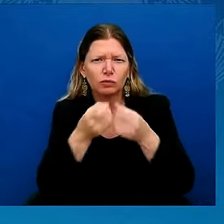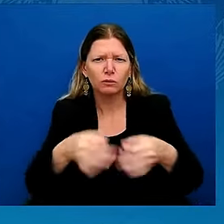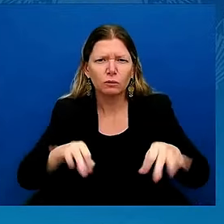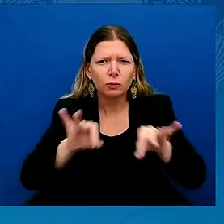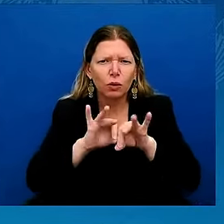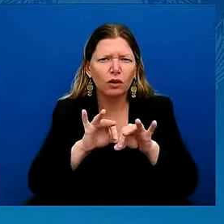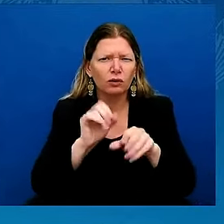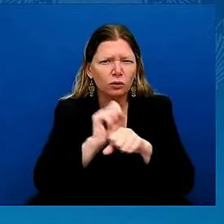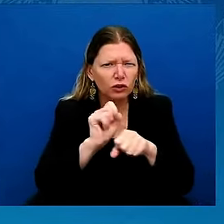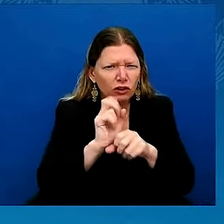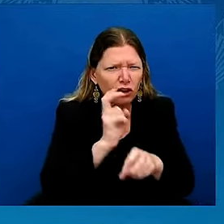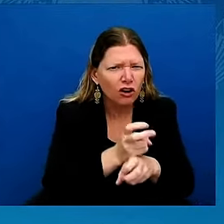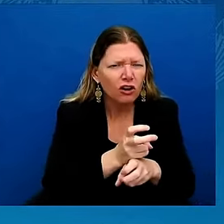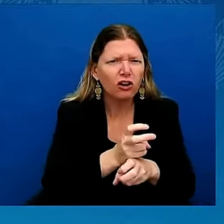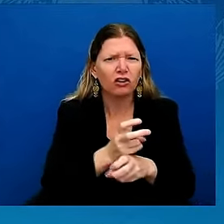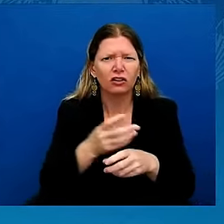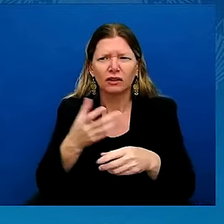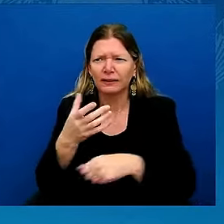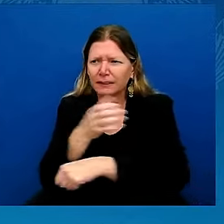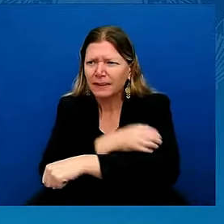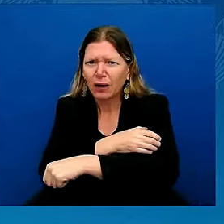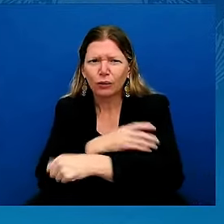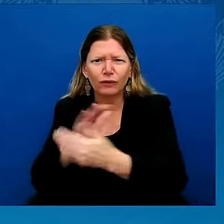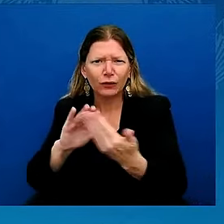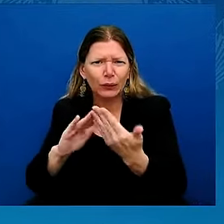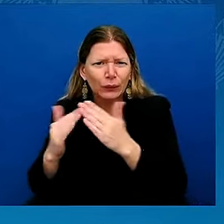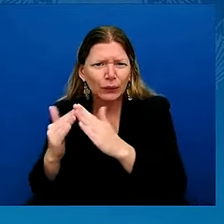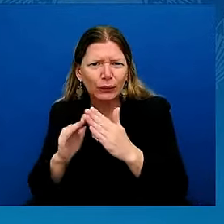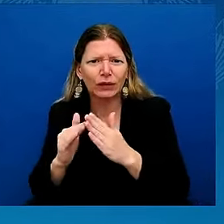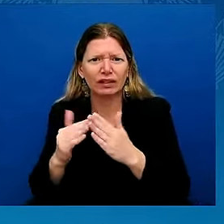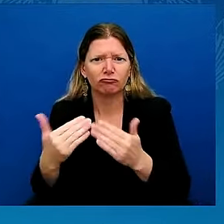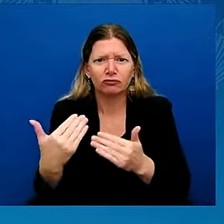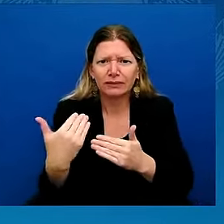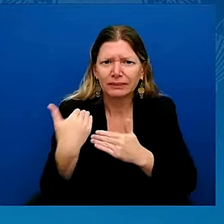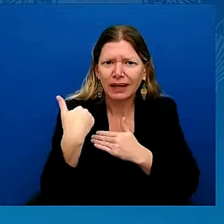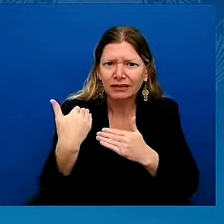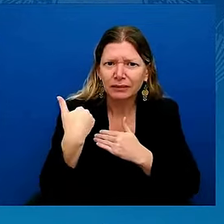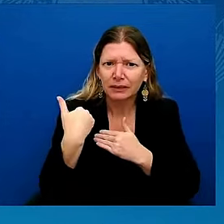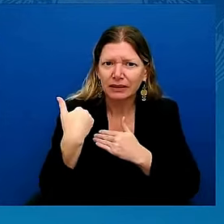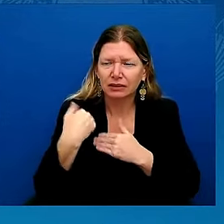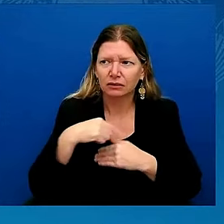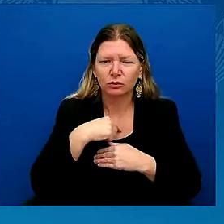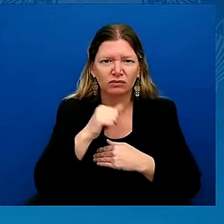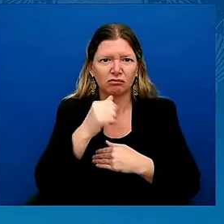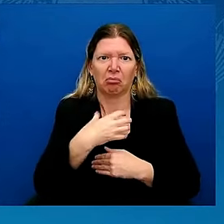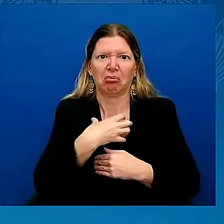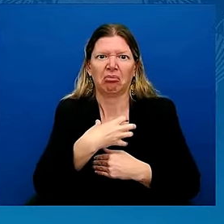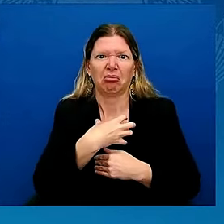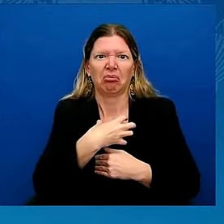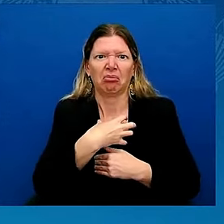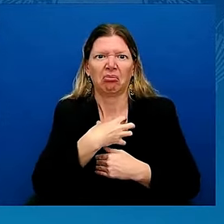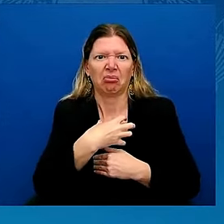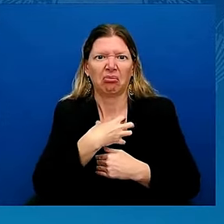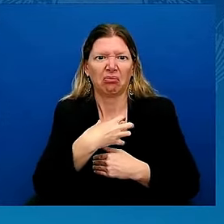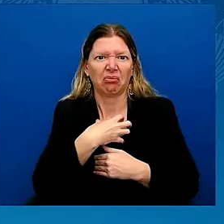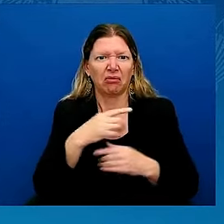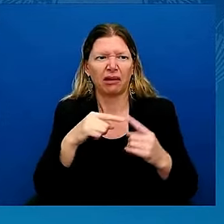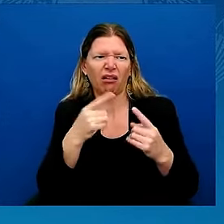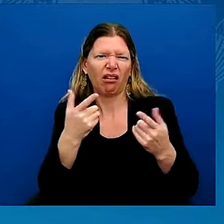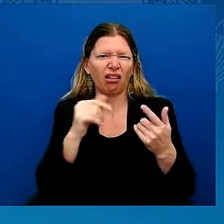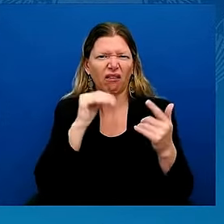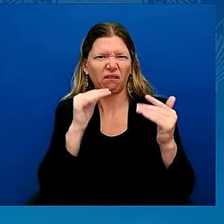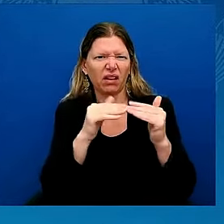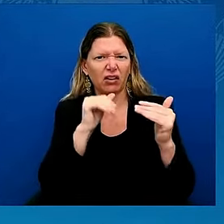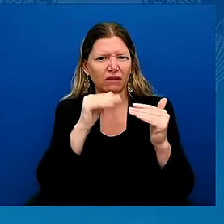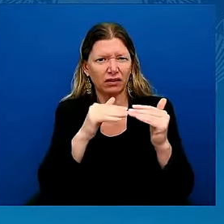to not complain about anything, much less injustice, right? Because why are you complaining